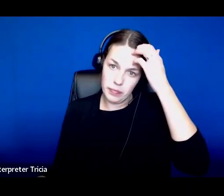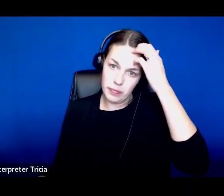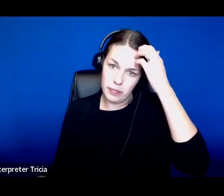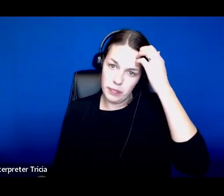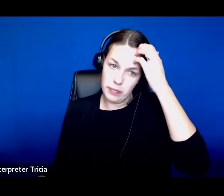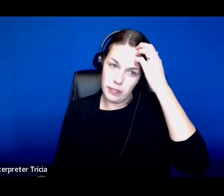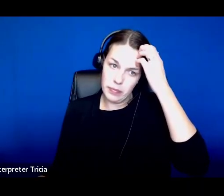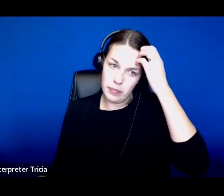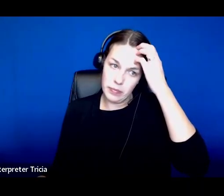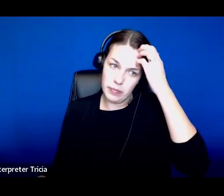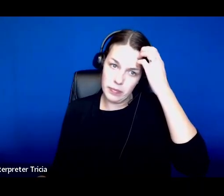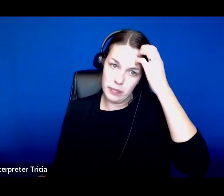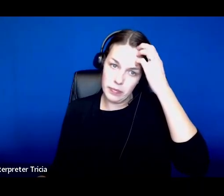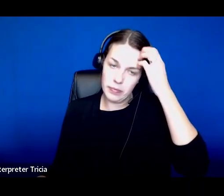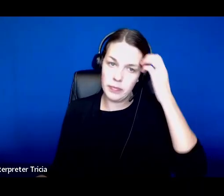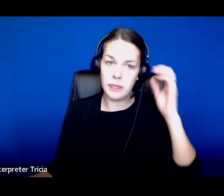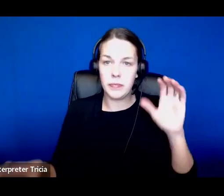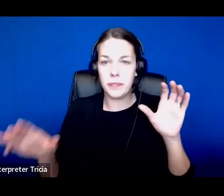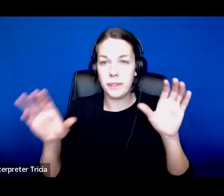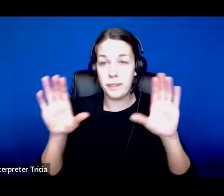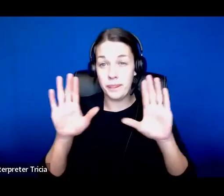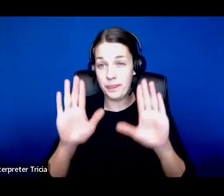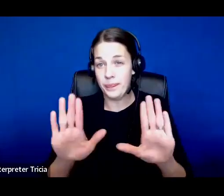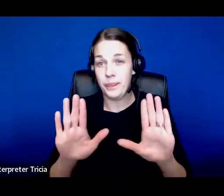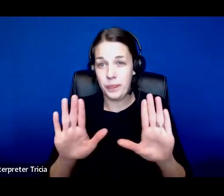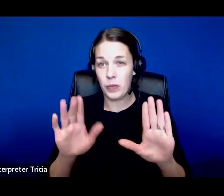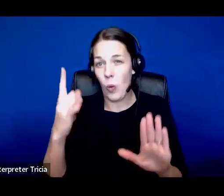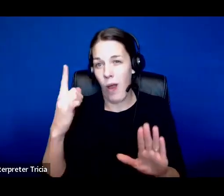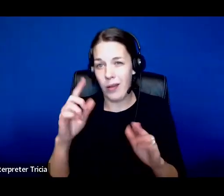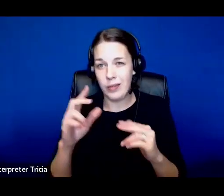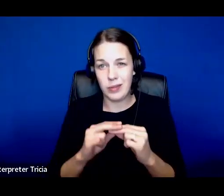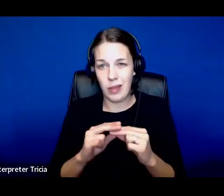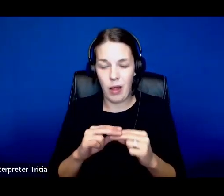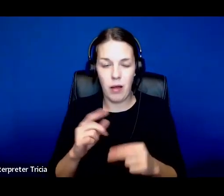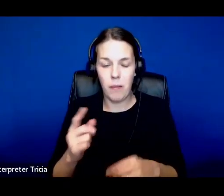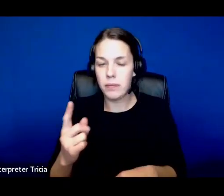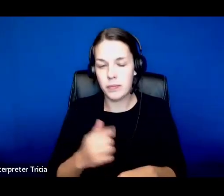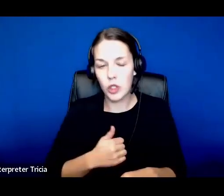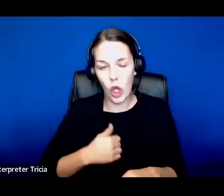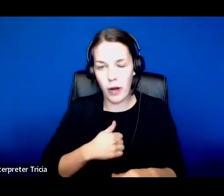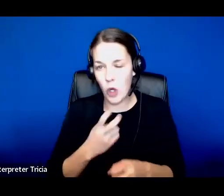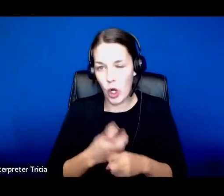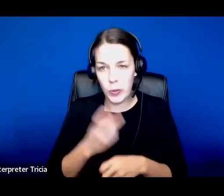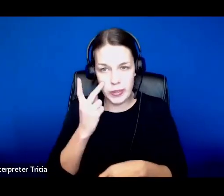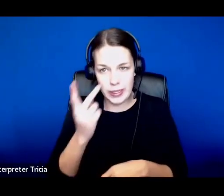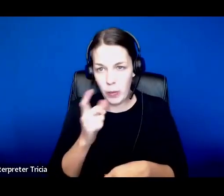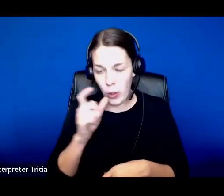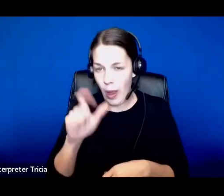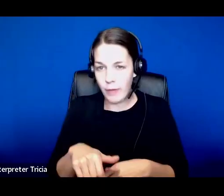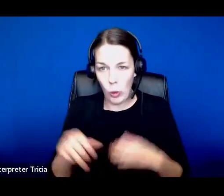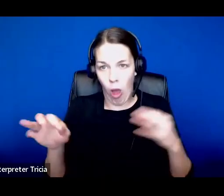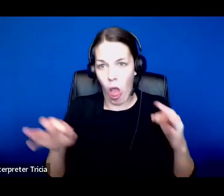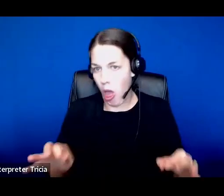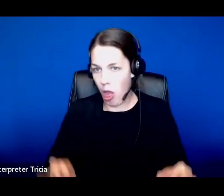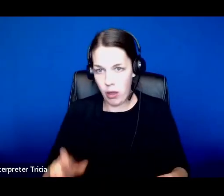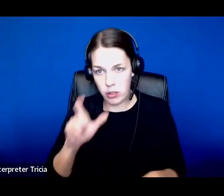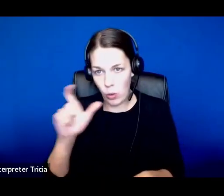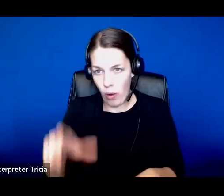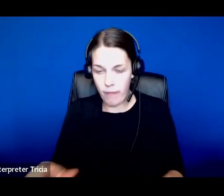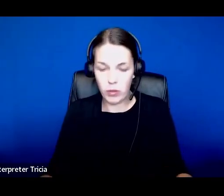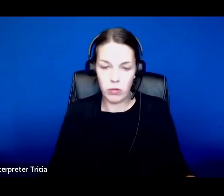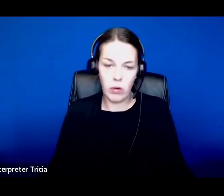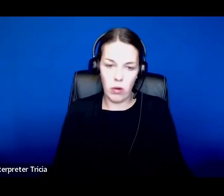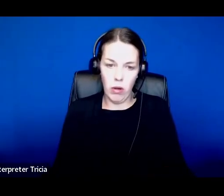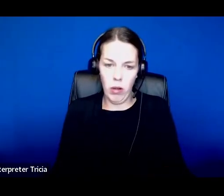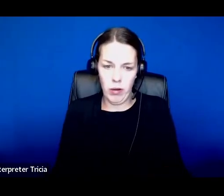So I put both pages on one slide, and I apologize if it's really hard to see, but we don't need to go over it